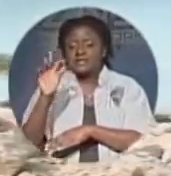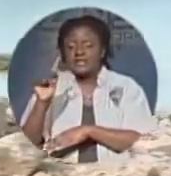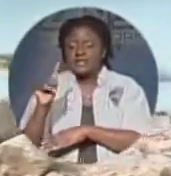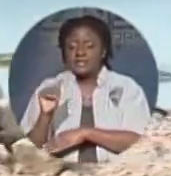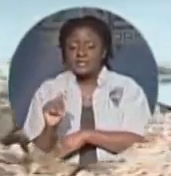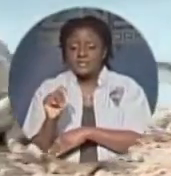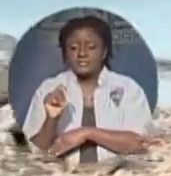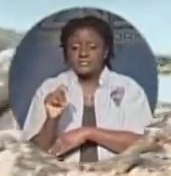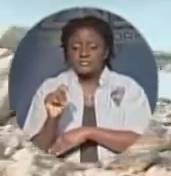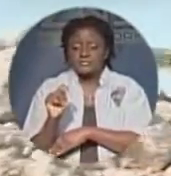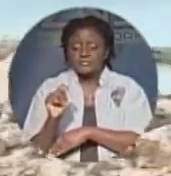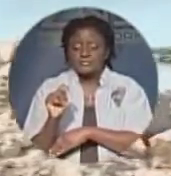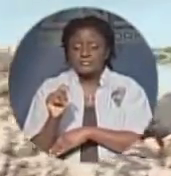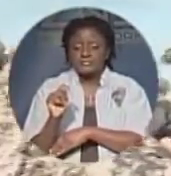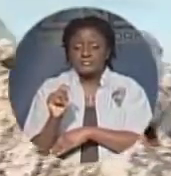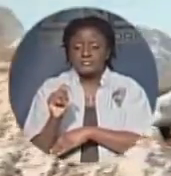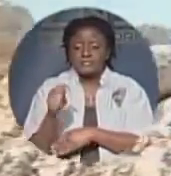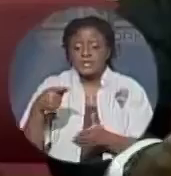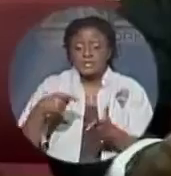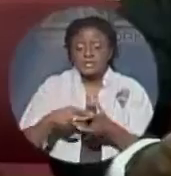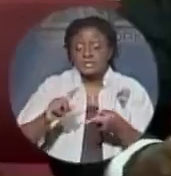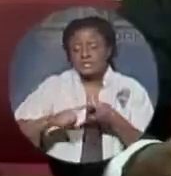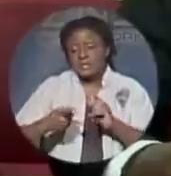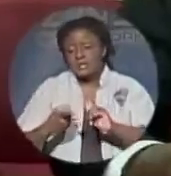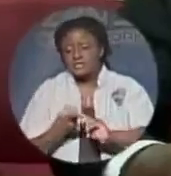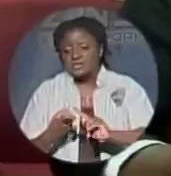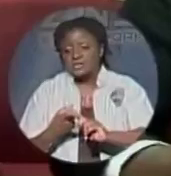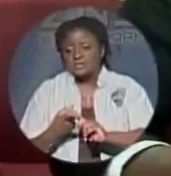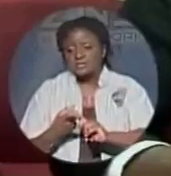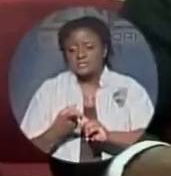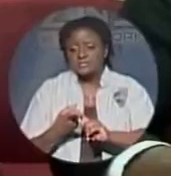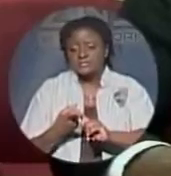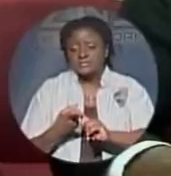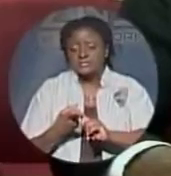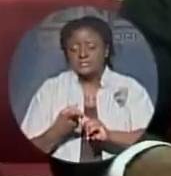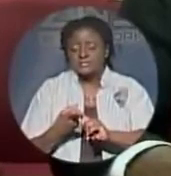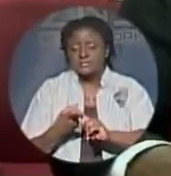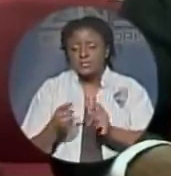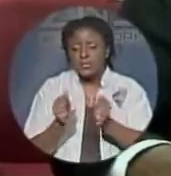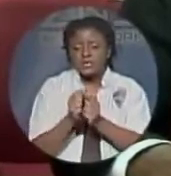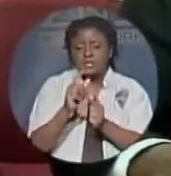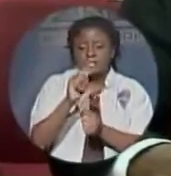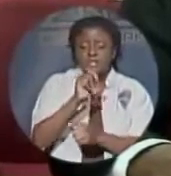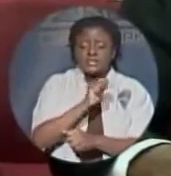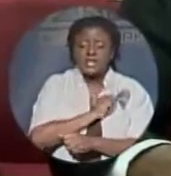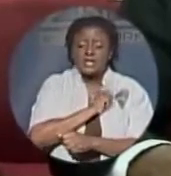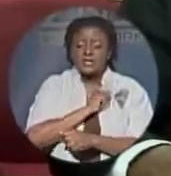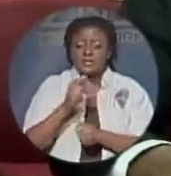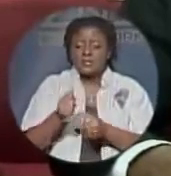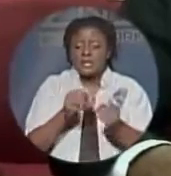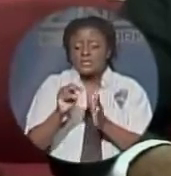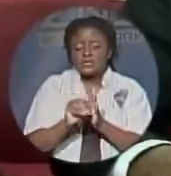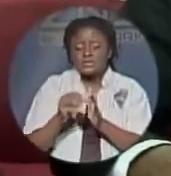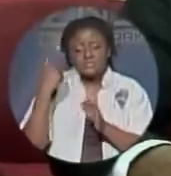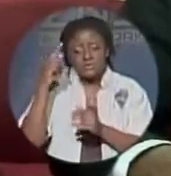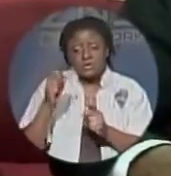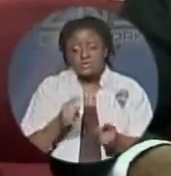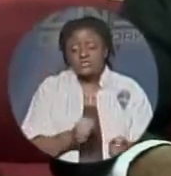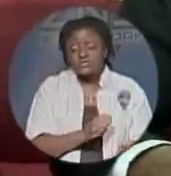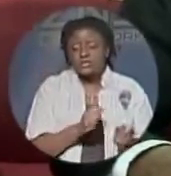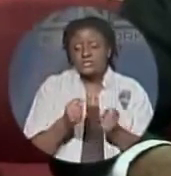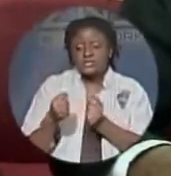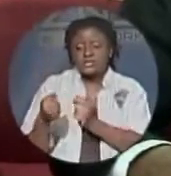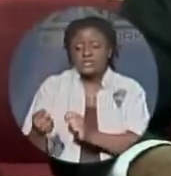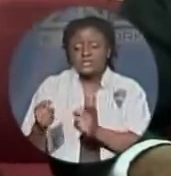conditions of the shoreline. This partnership also negotiated with Tycoon Management for the transportation of